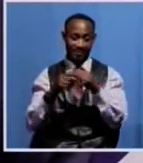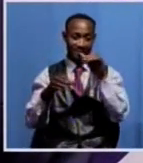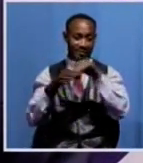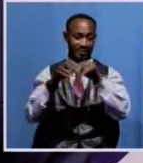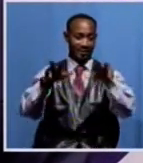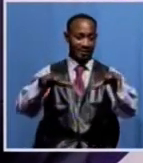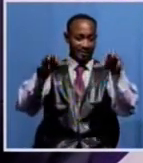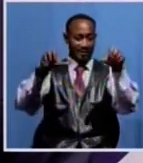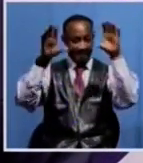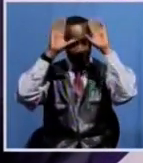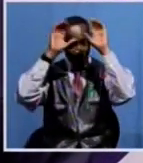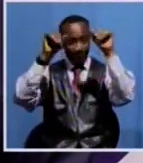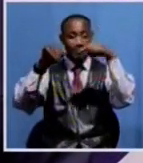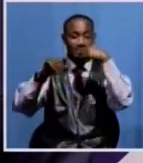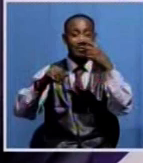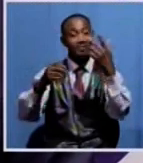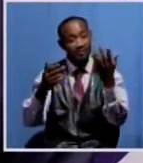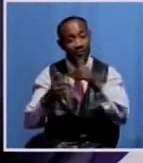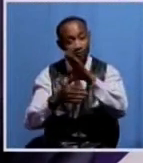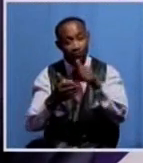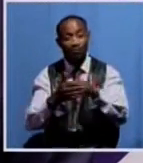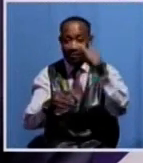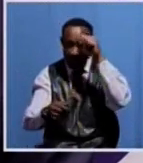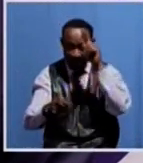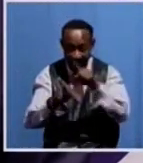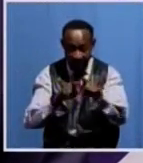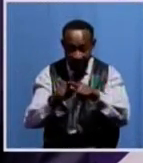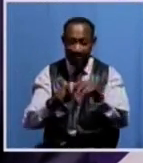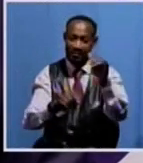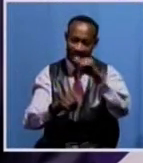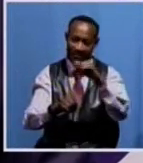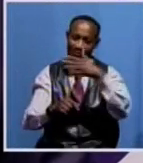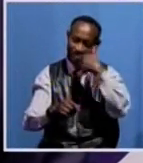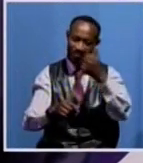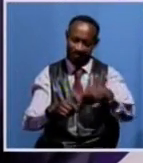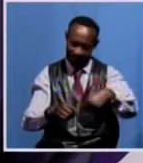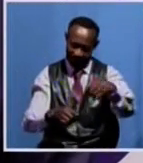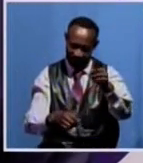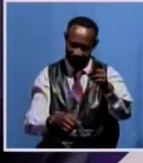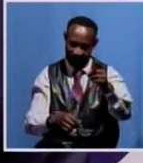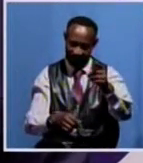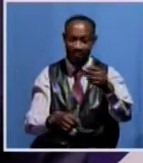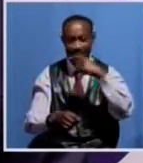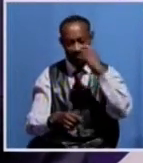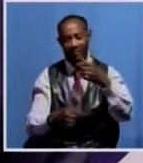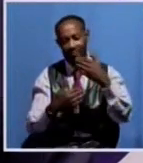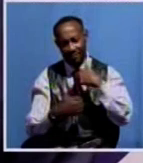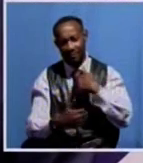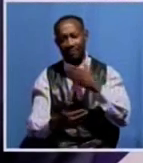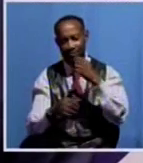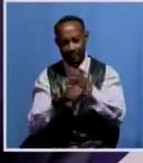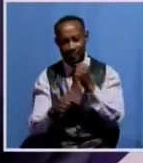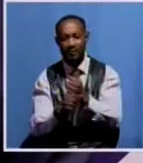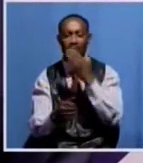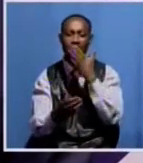the President to say, yes, we all agree that this is the way to go. You know, we operate on the basis of collective responsibility, and collective responsibility requires